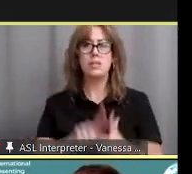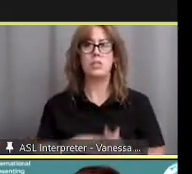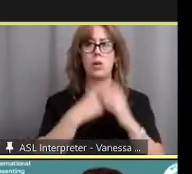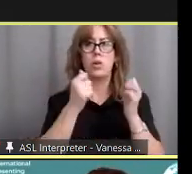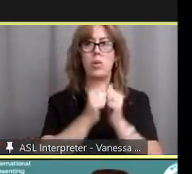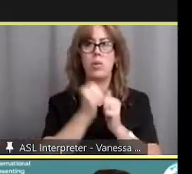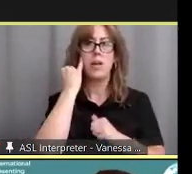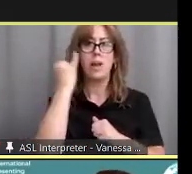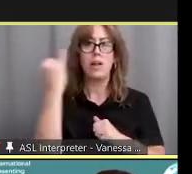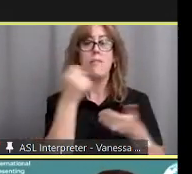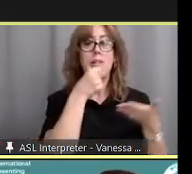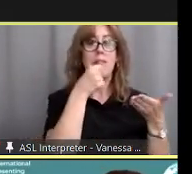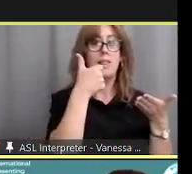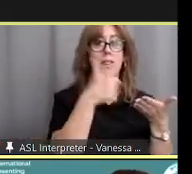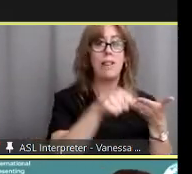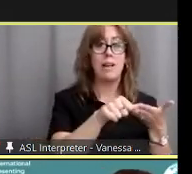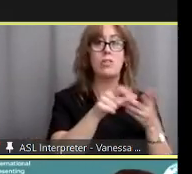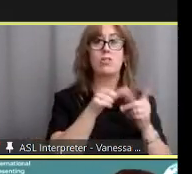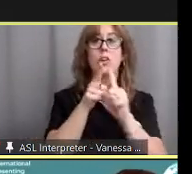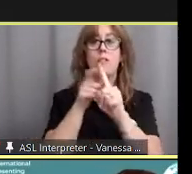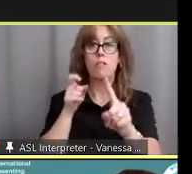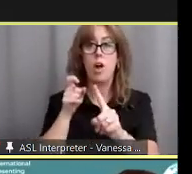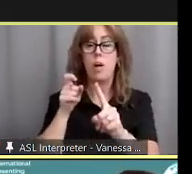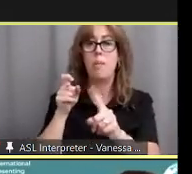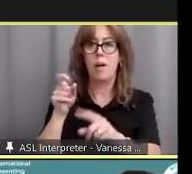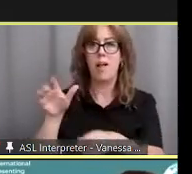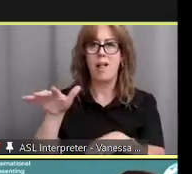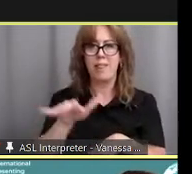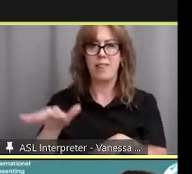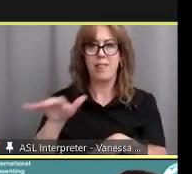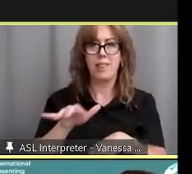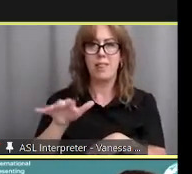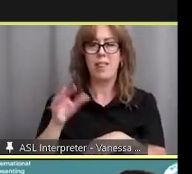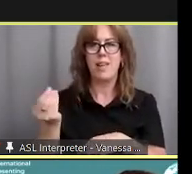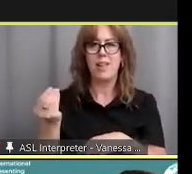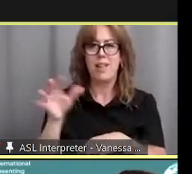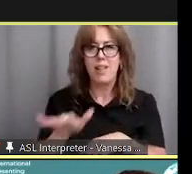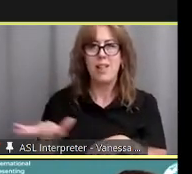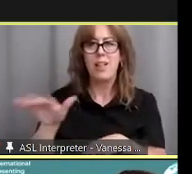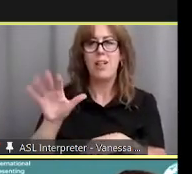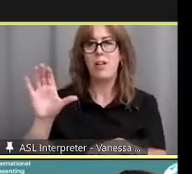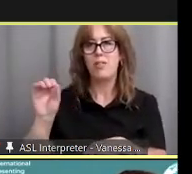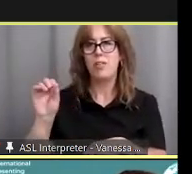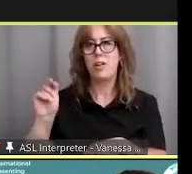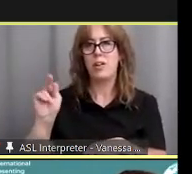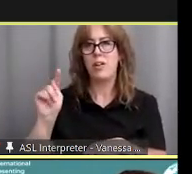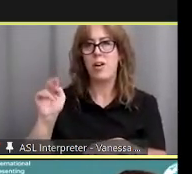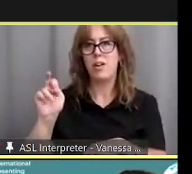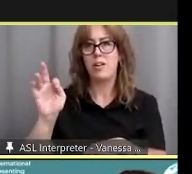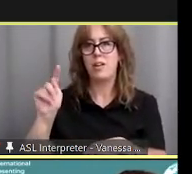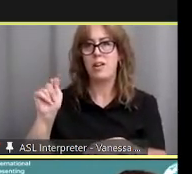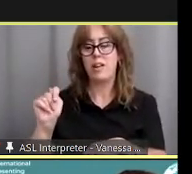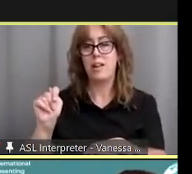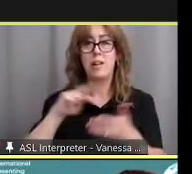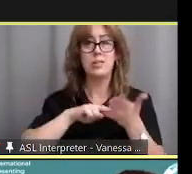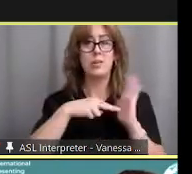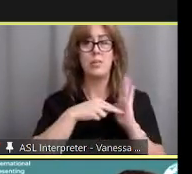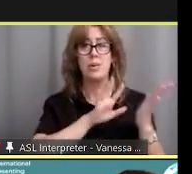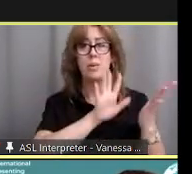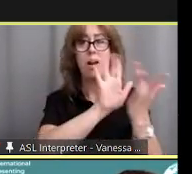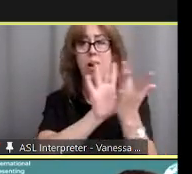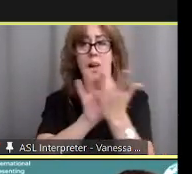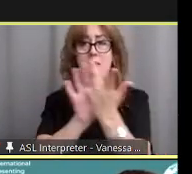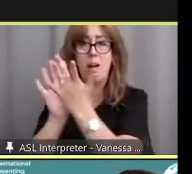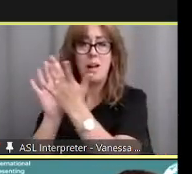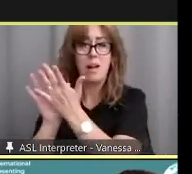it turns out to be that kind of project where by reaching out towards these young artists and just with them one